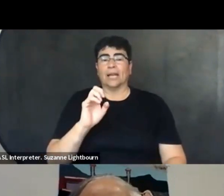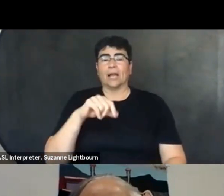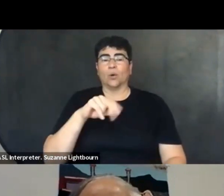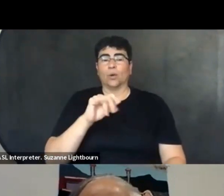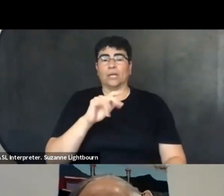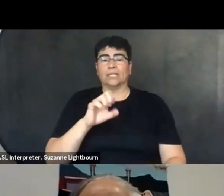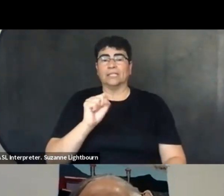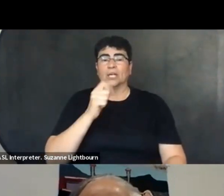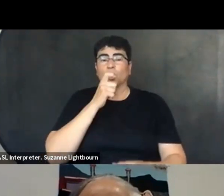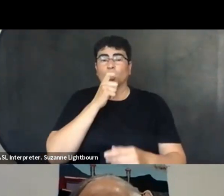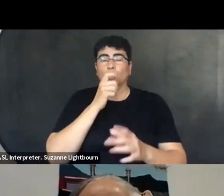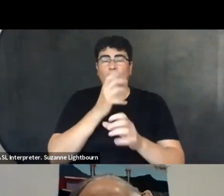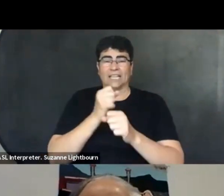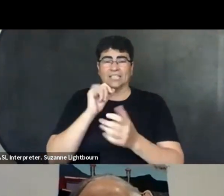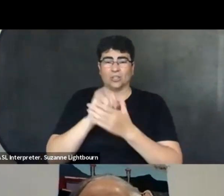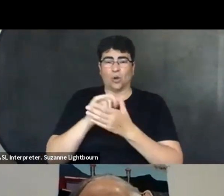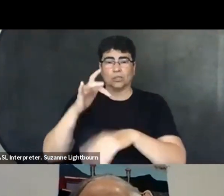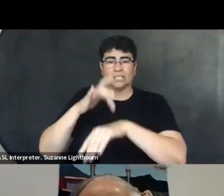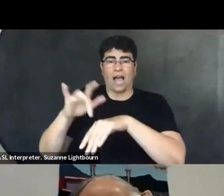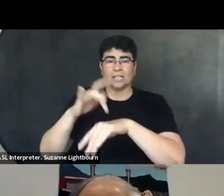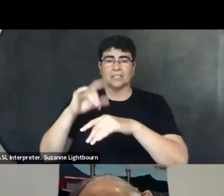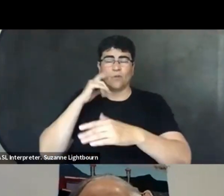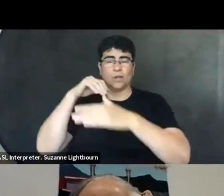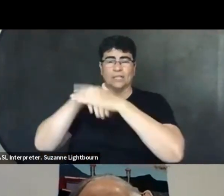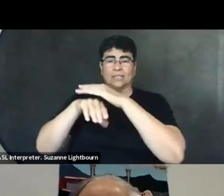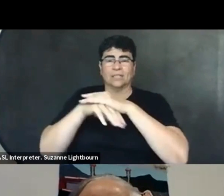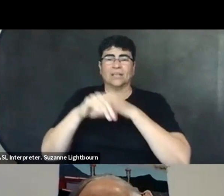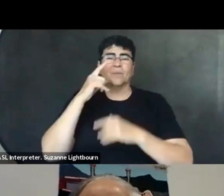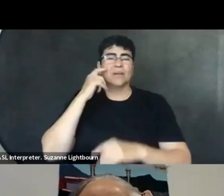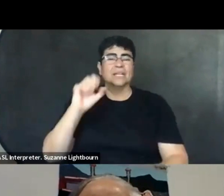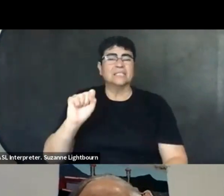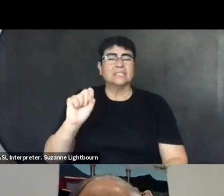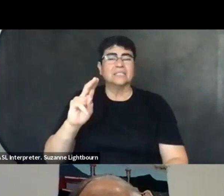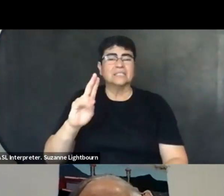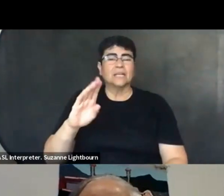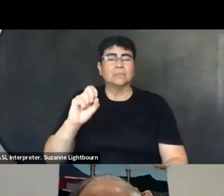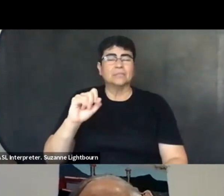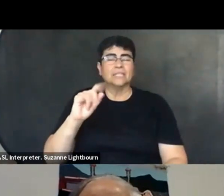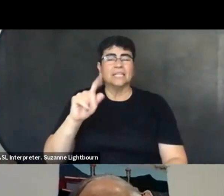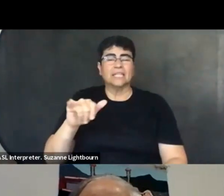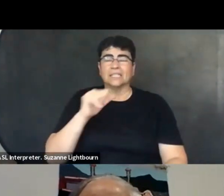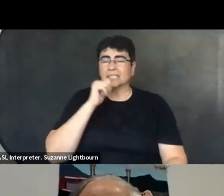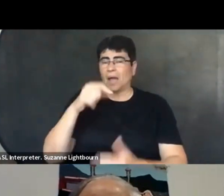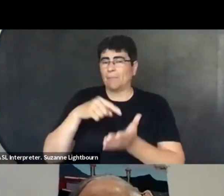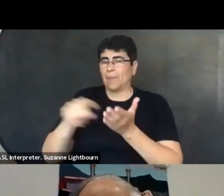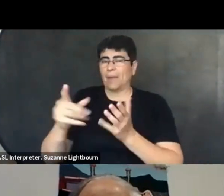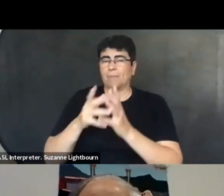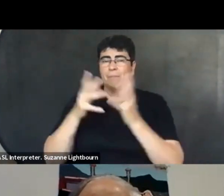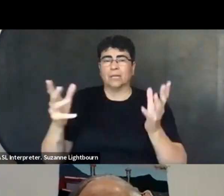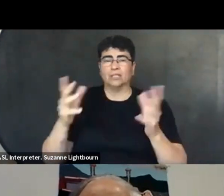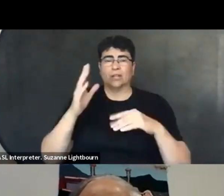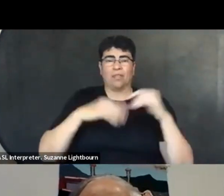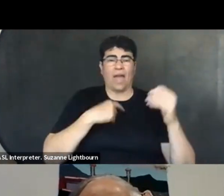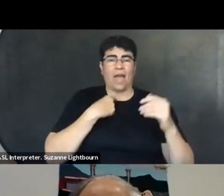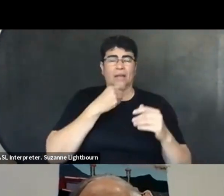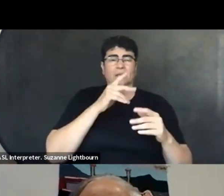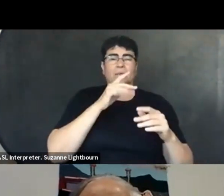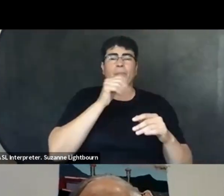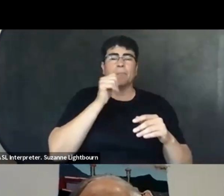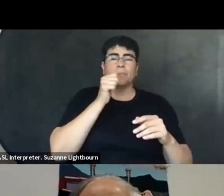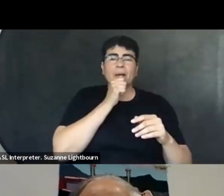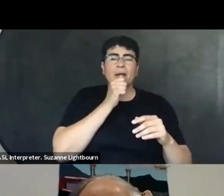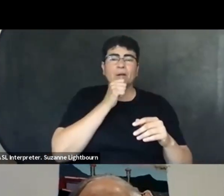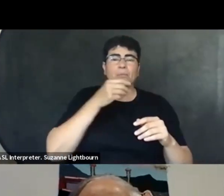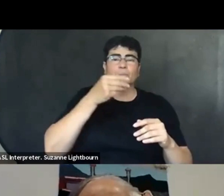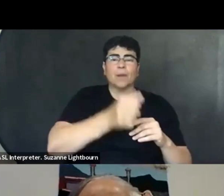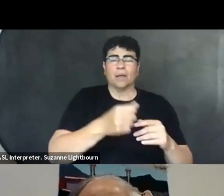those slots, because subsidy doesn't pay as much as parent pay, it was a great fear that children on subsidy, children who had